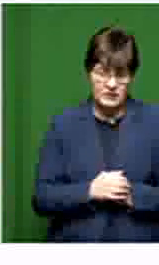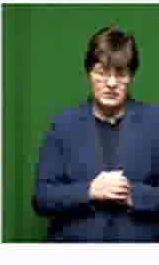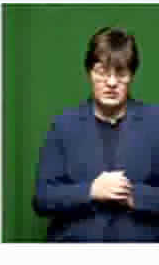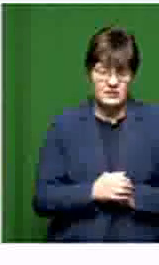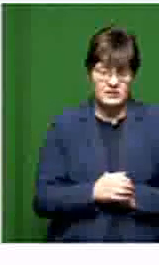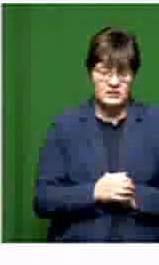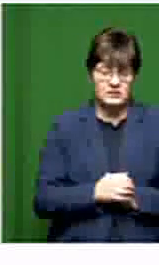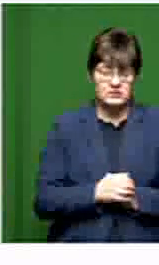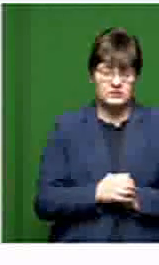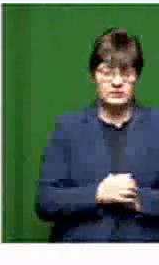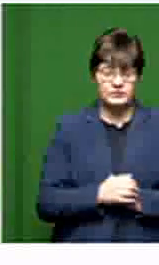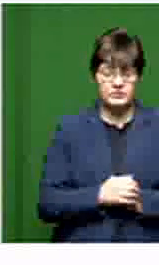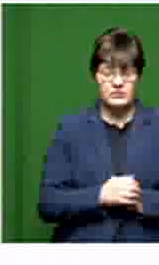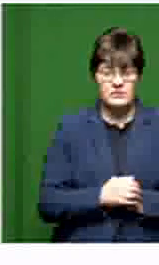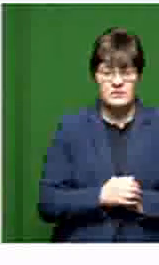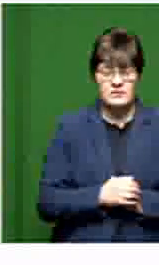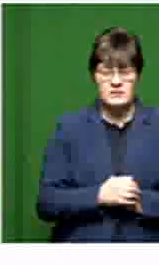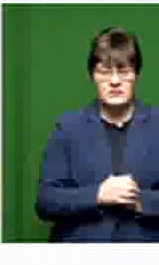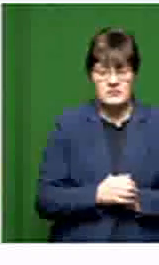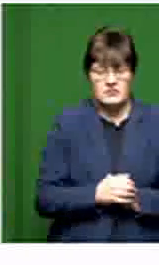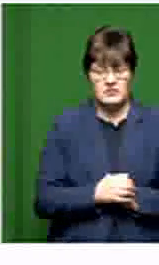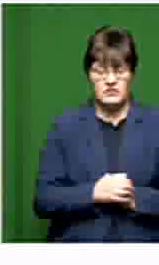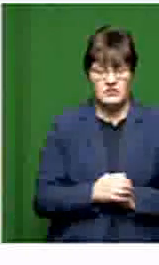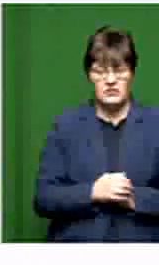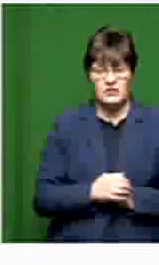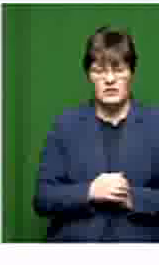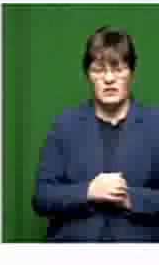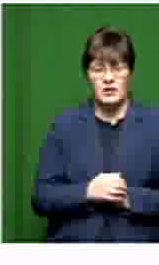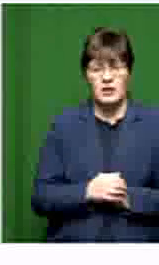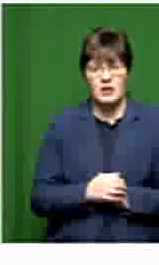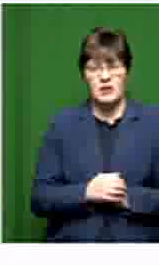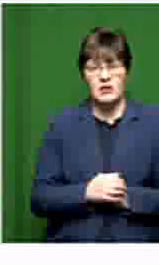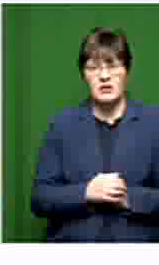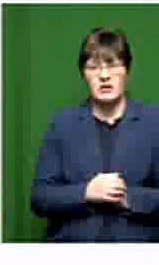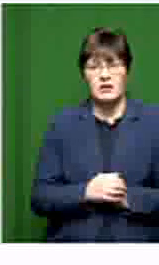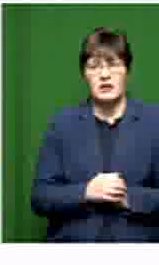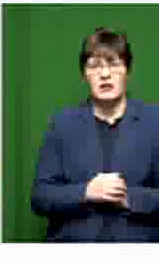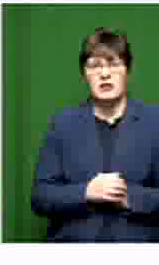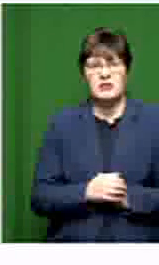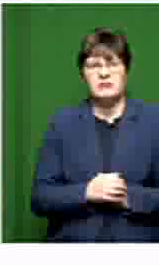we, have had to really,